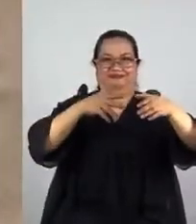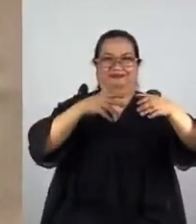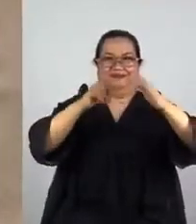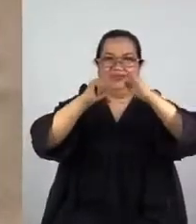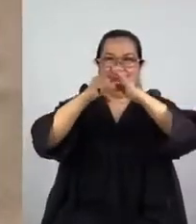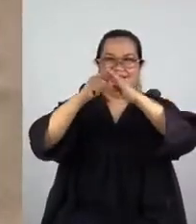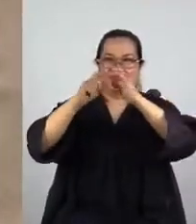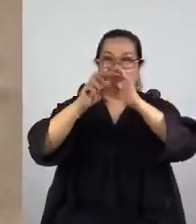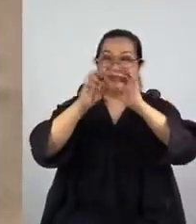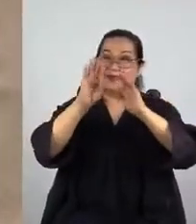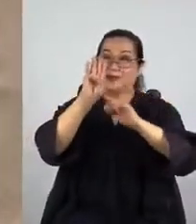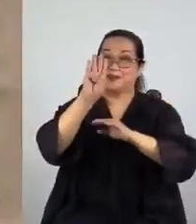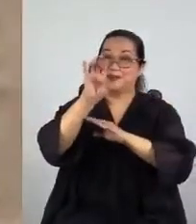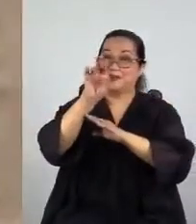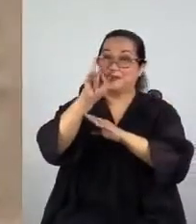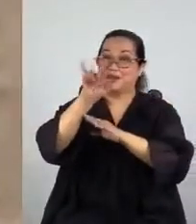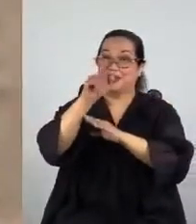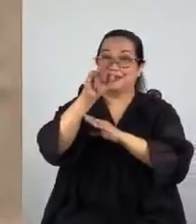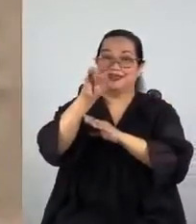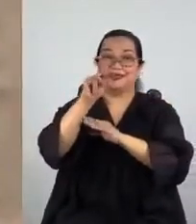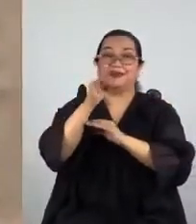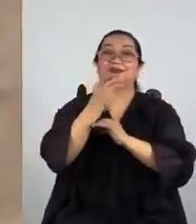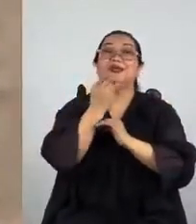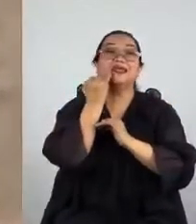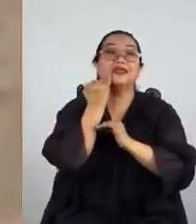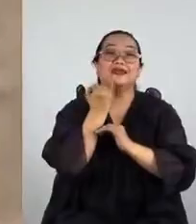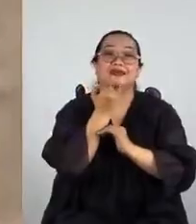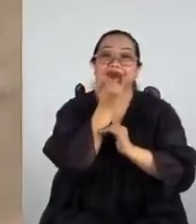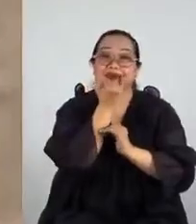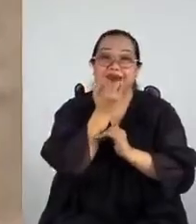Benjamin, of Israel,